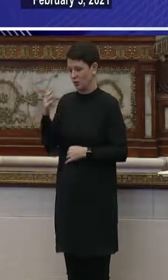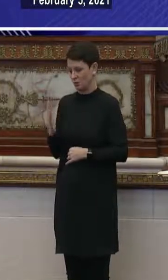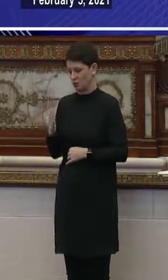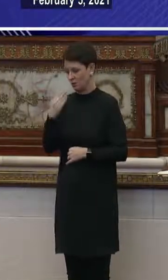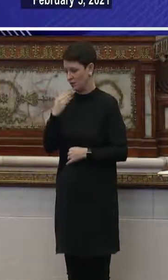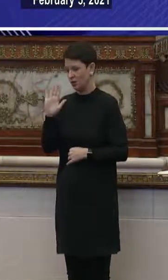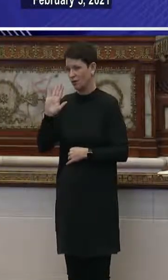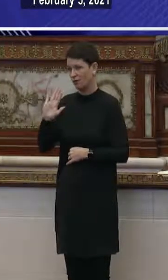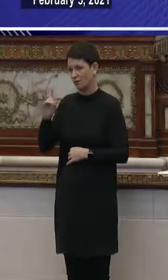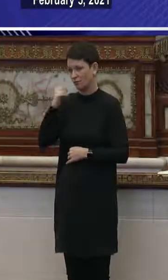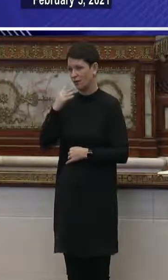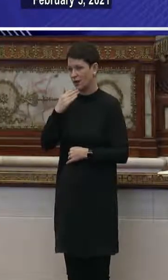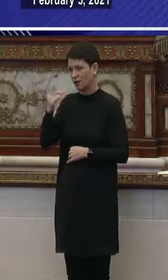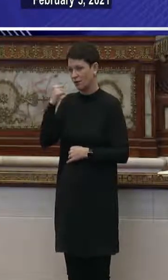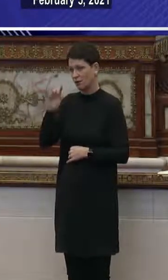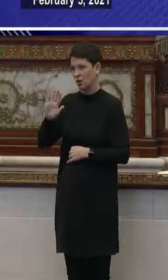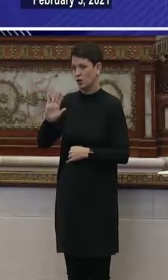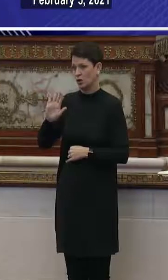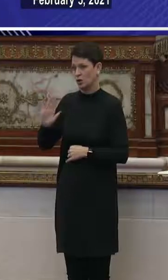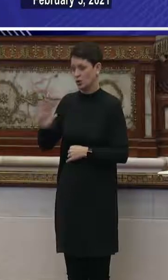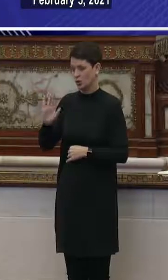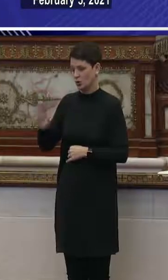you for